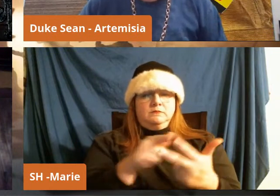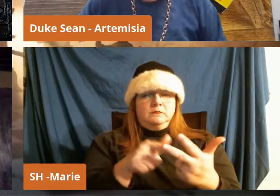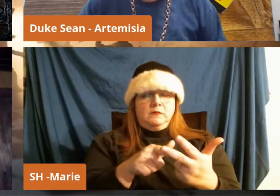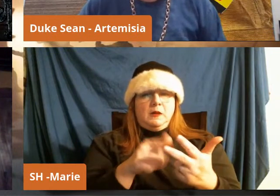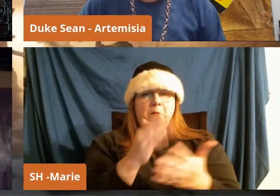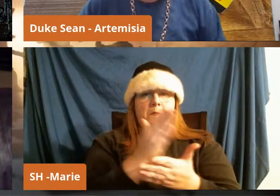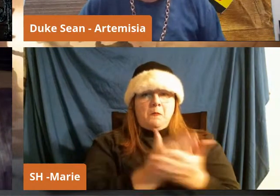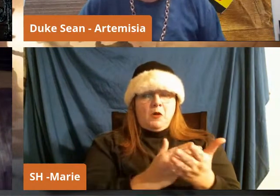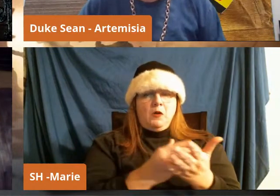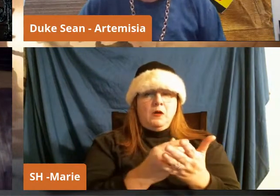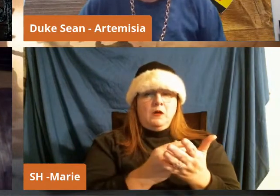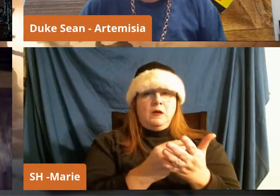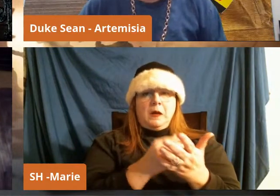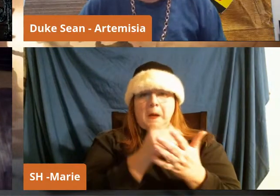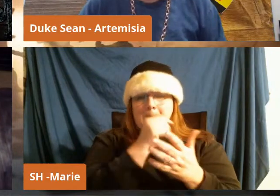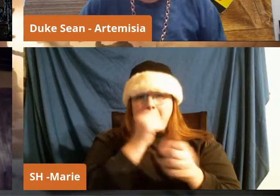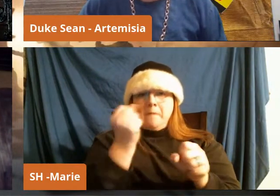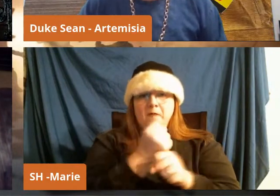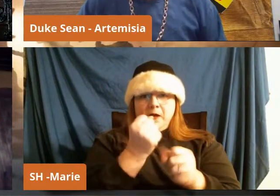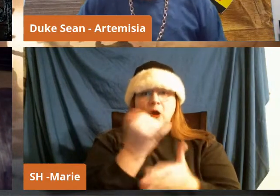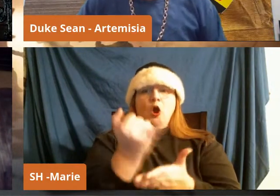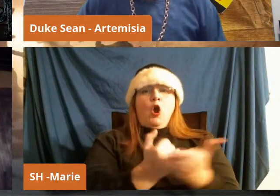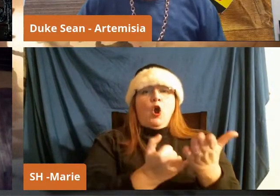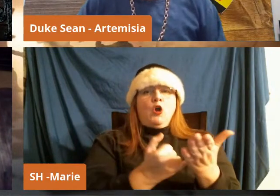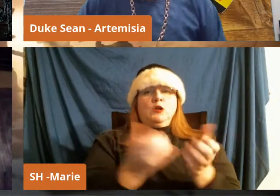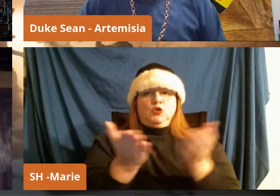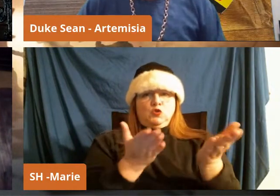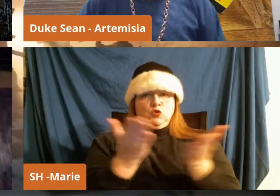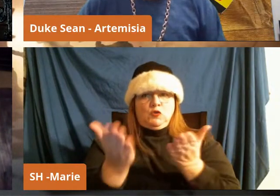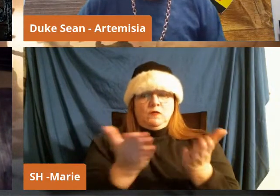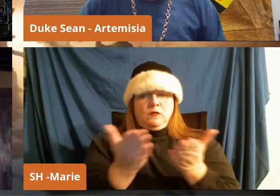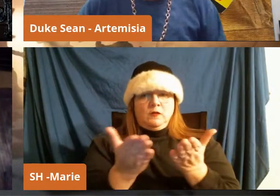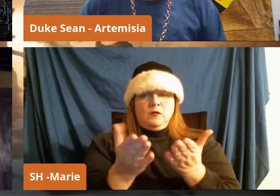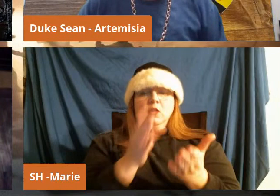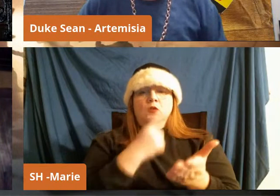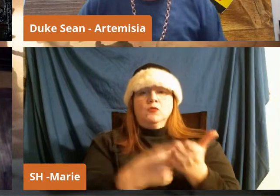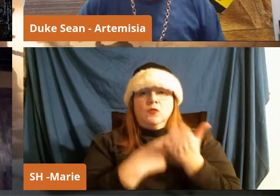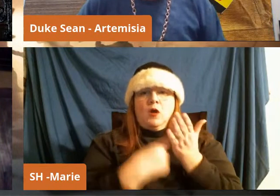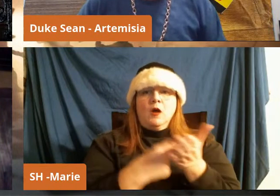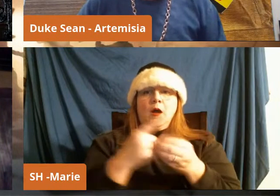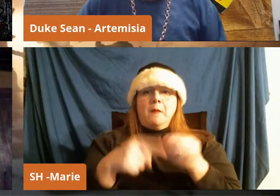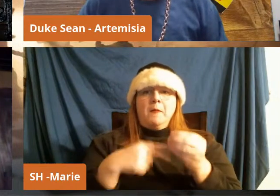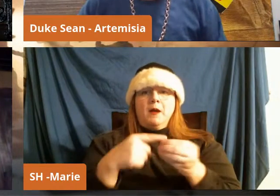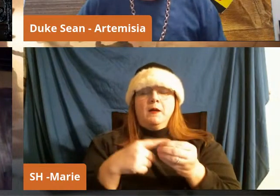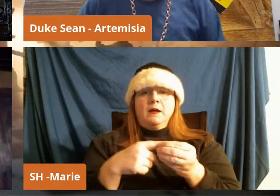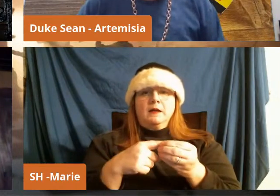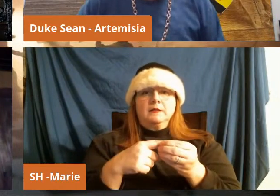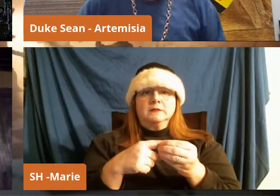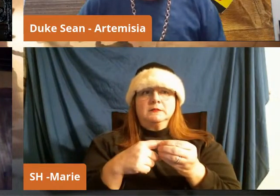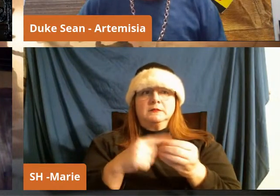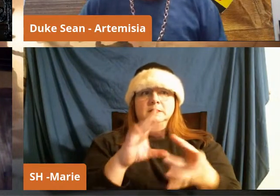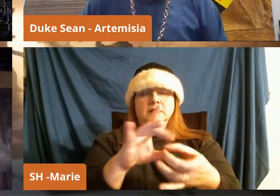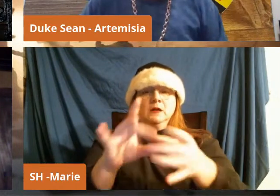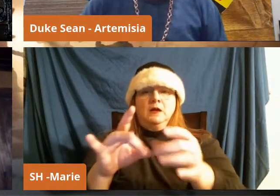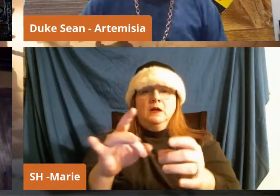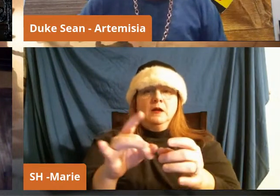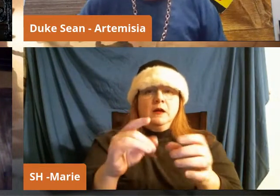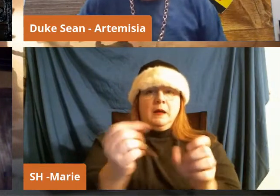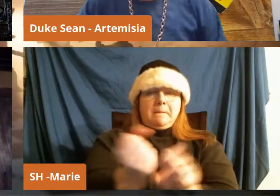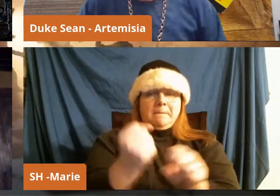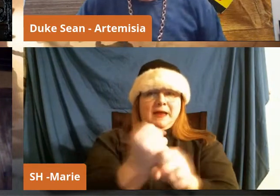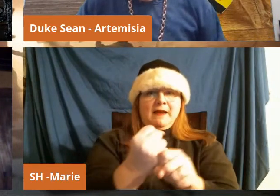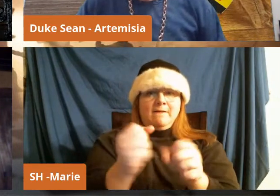legs of the peerage stool. Fighting arts and service. We're going to be talking about networking and cultivating